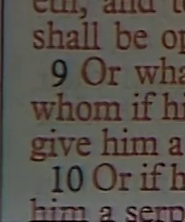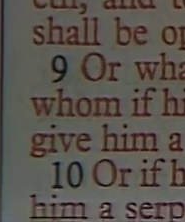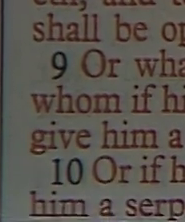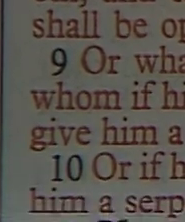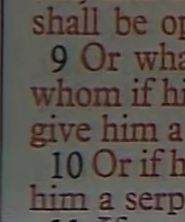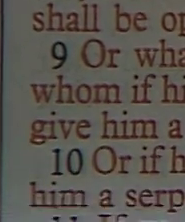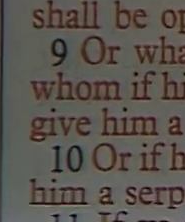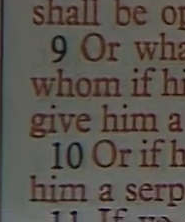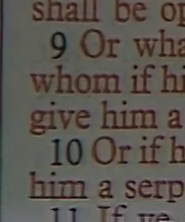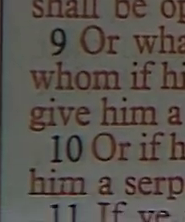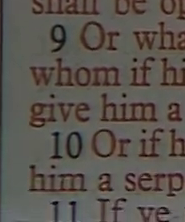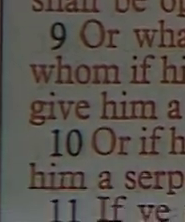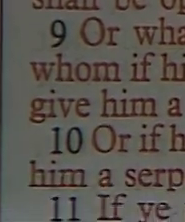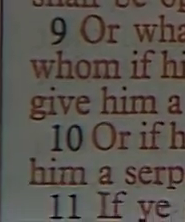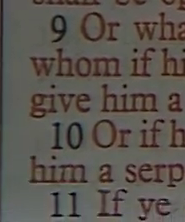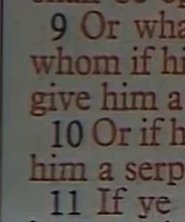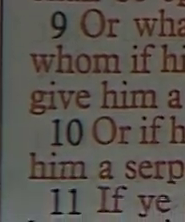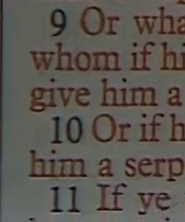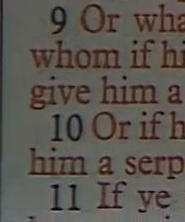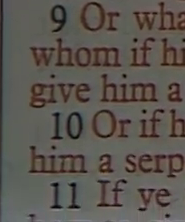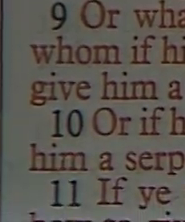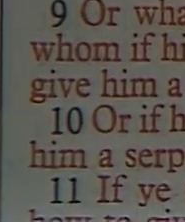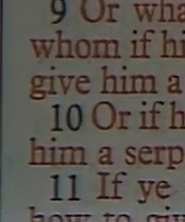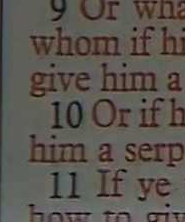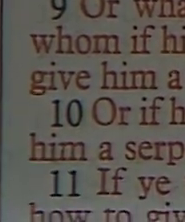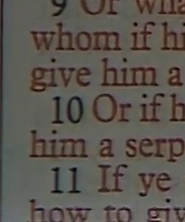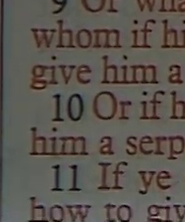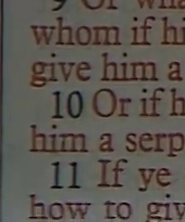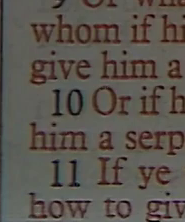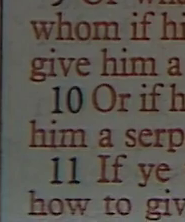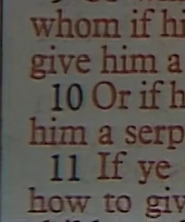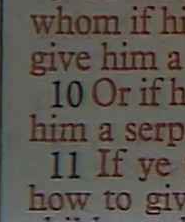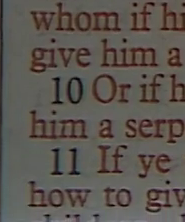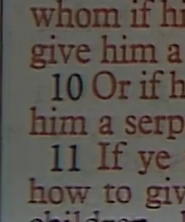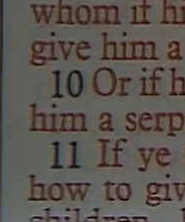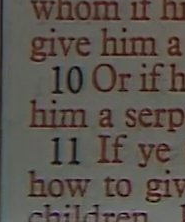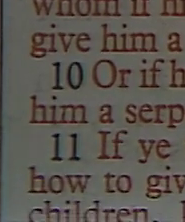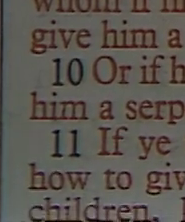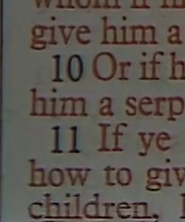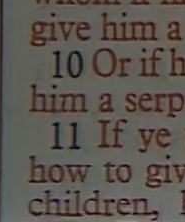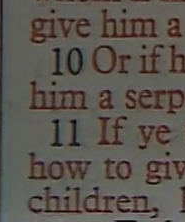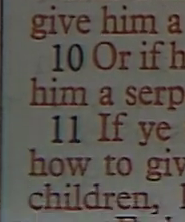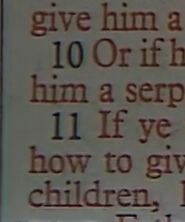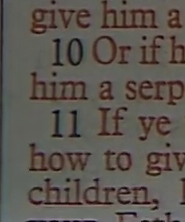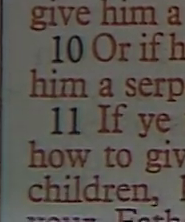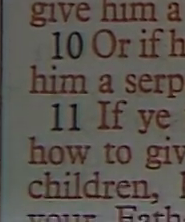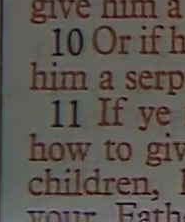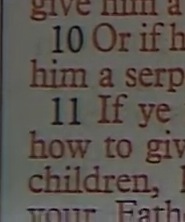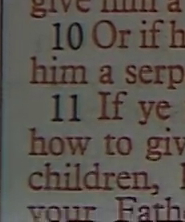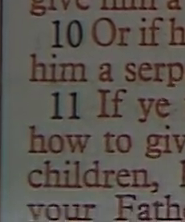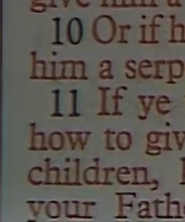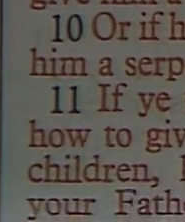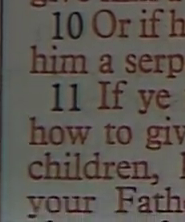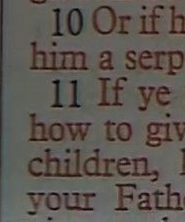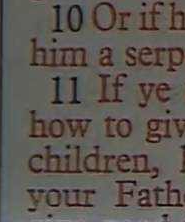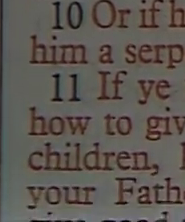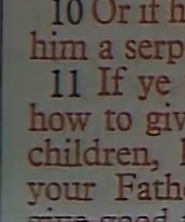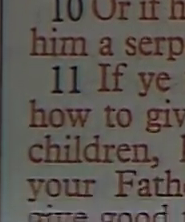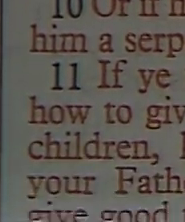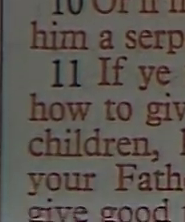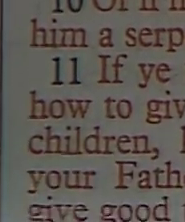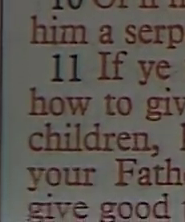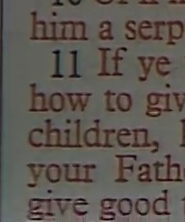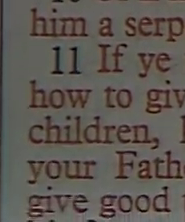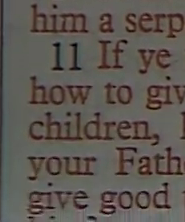unto you. For every one that asketh receiveth, and he that seeketh findeth, and to him that knocketh it shall be opened. Or what man is